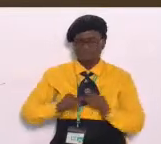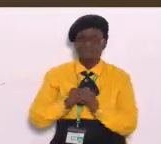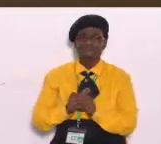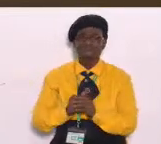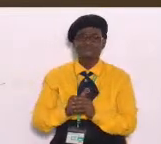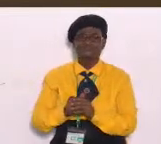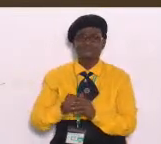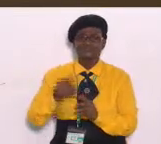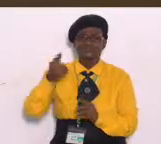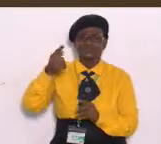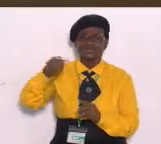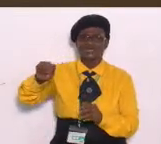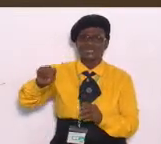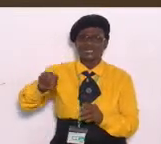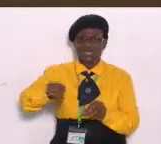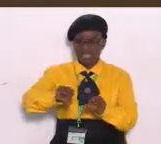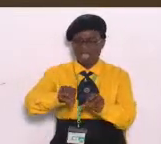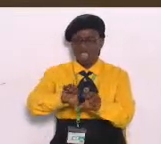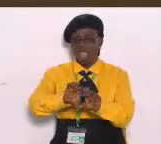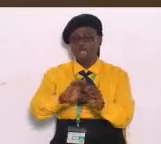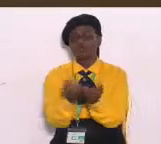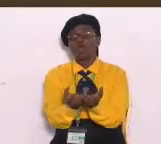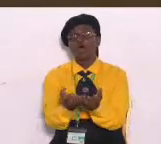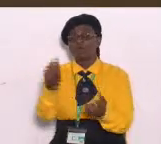The club of the Almighty.